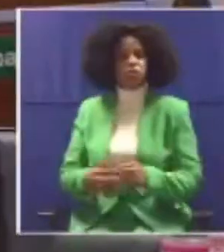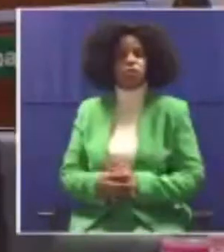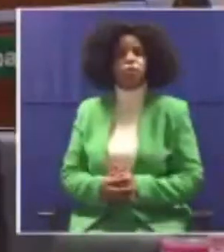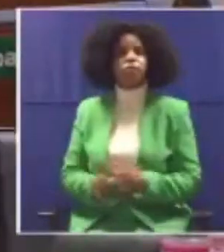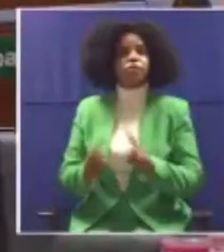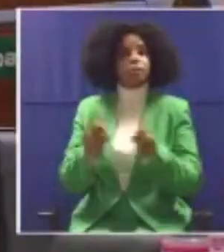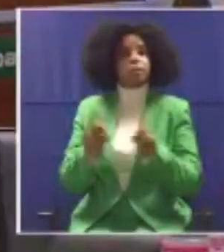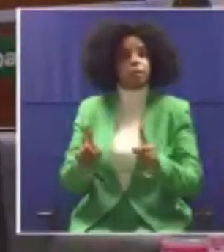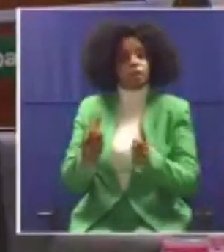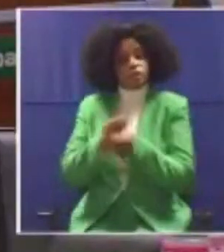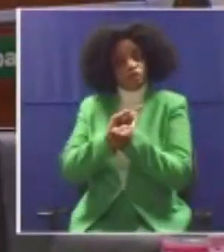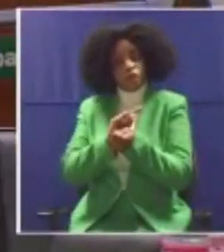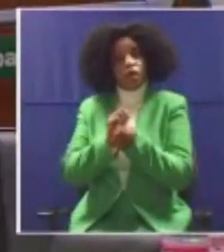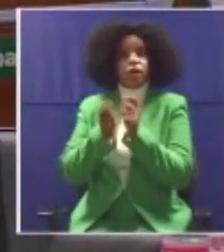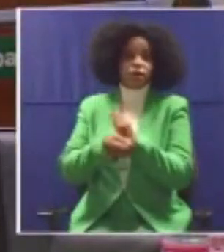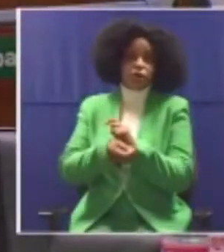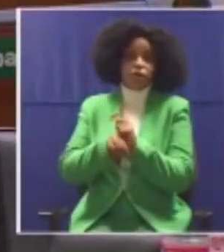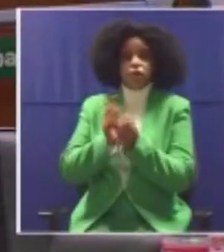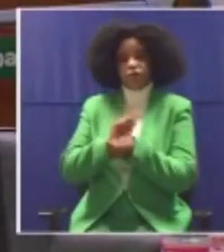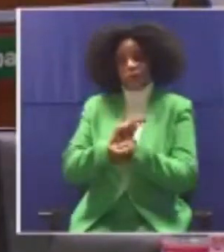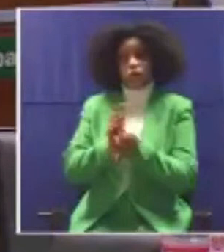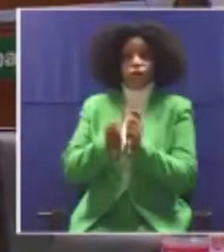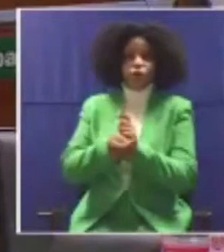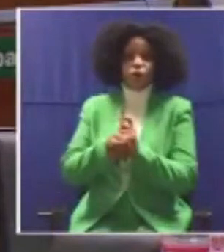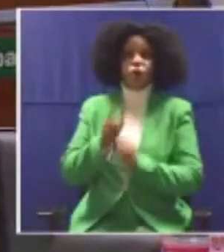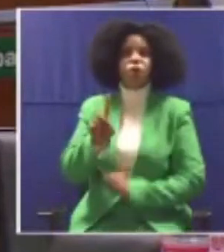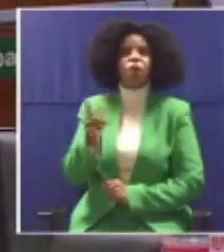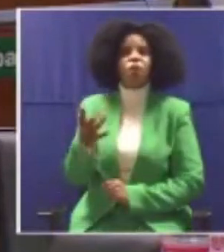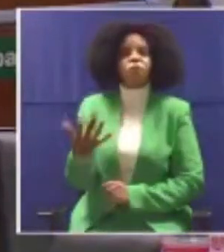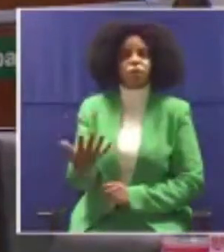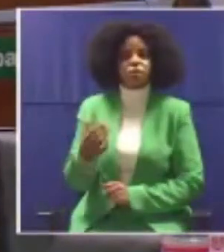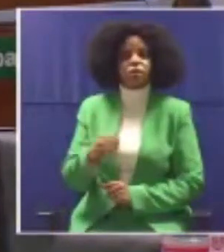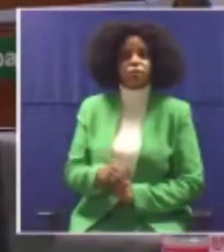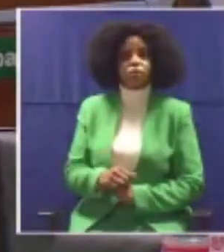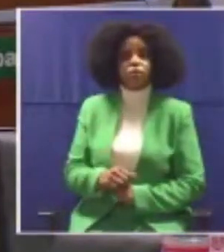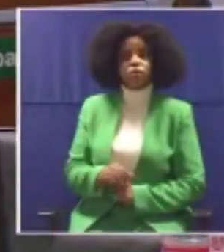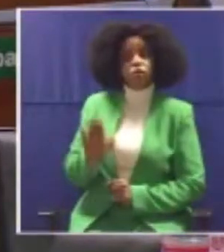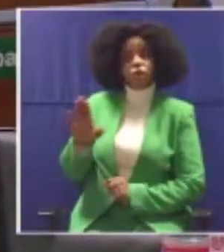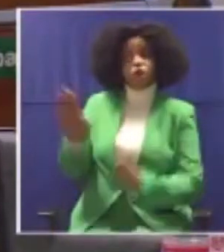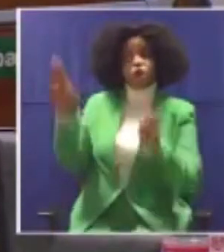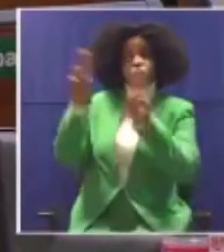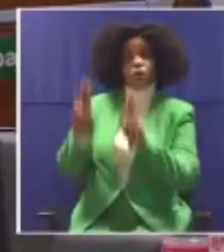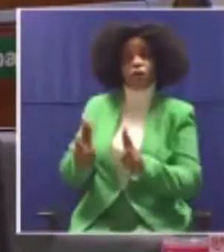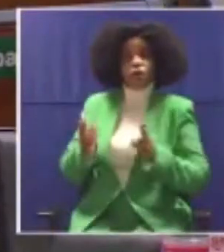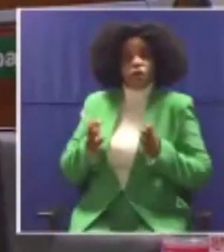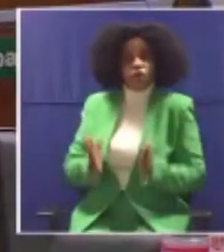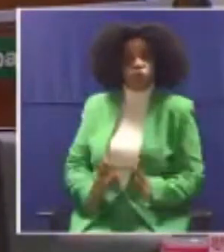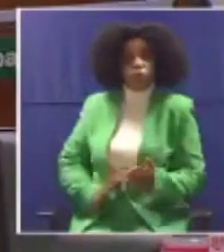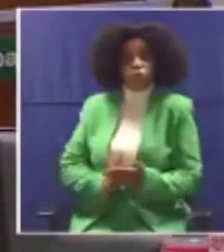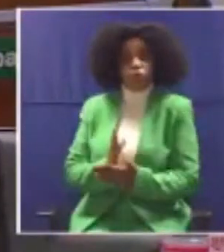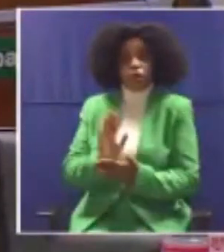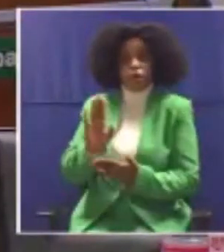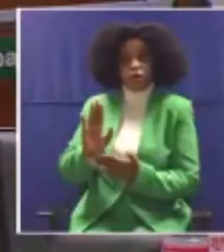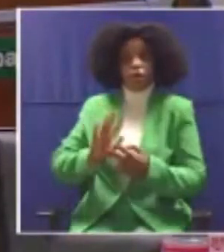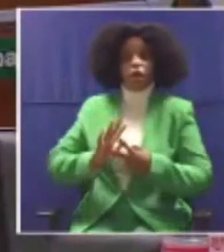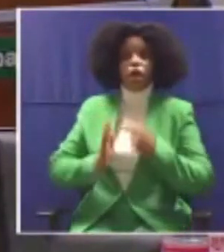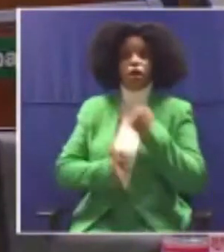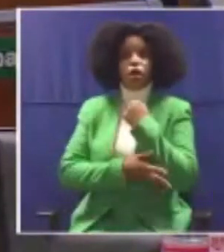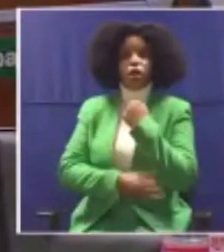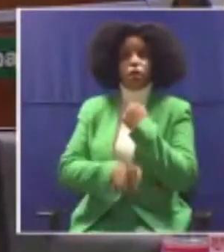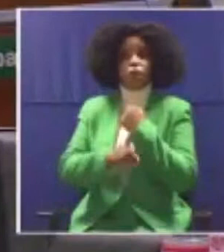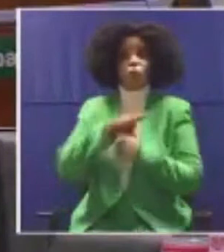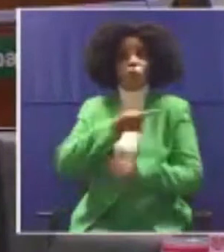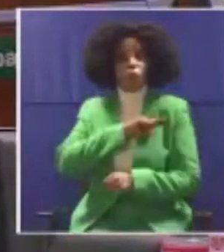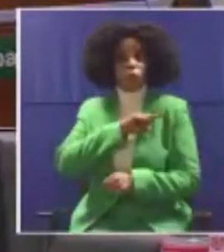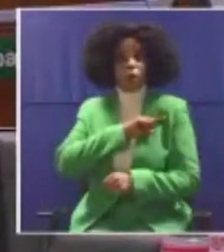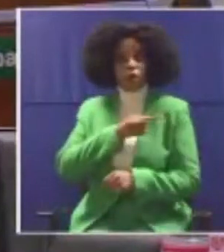often arises is between the universality of human rights and state sovereignty. And this is because human rights